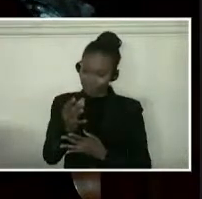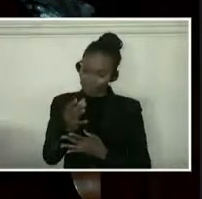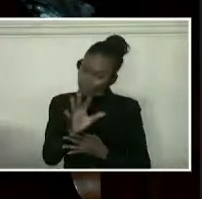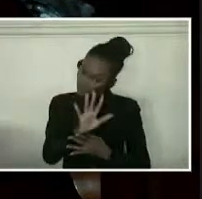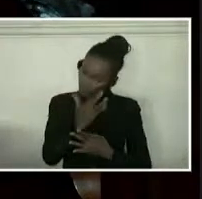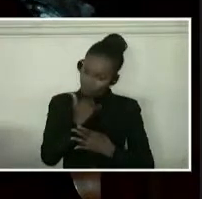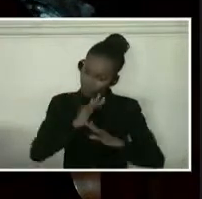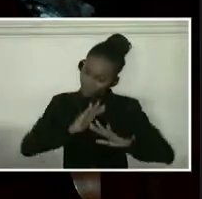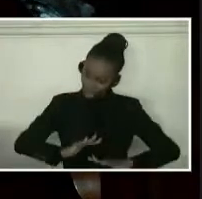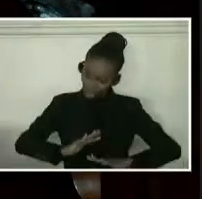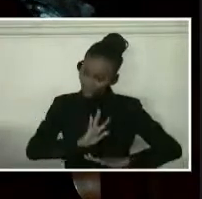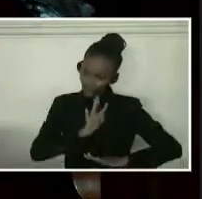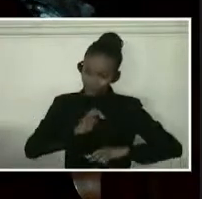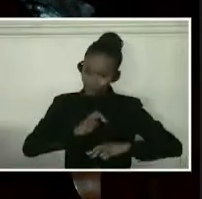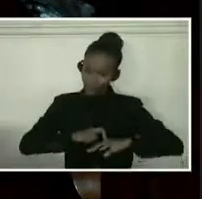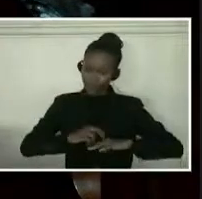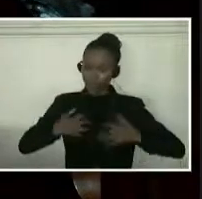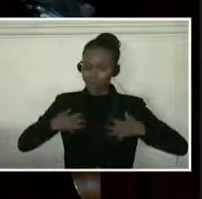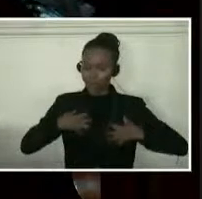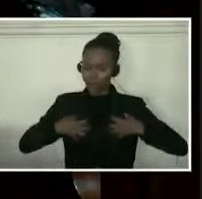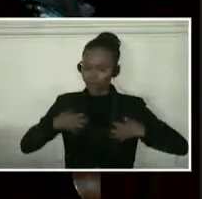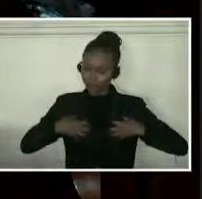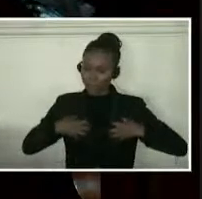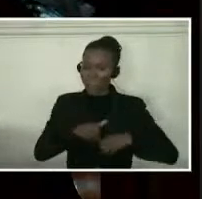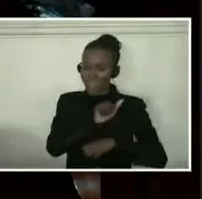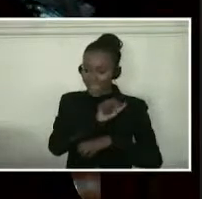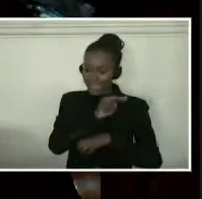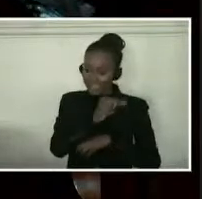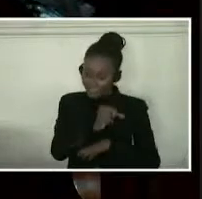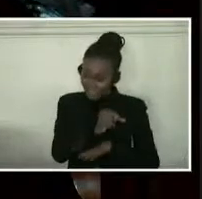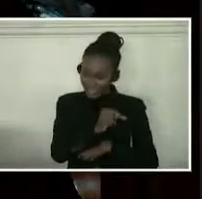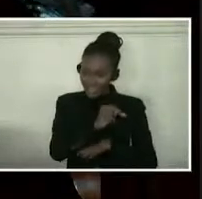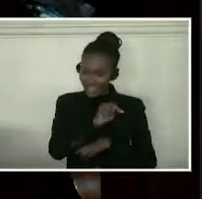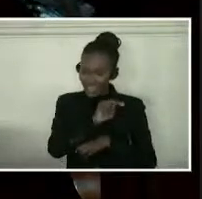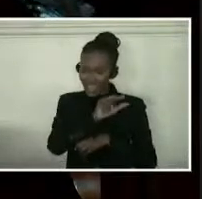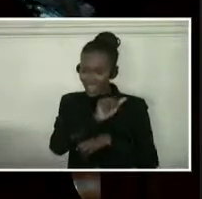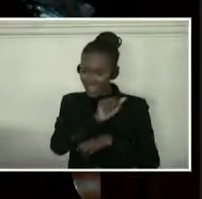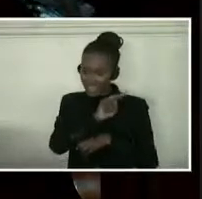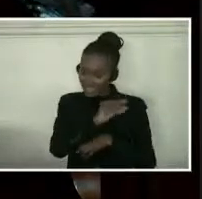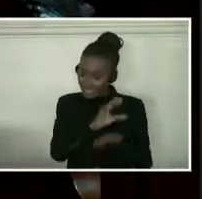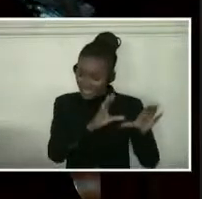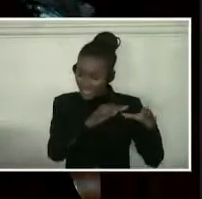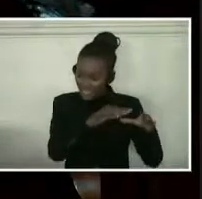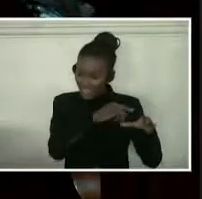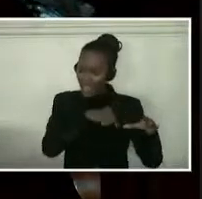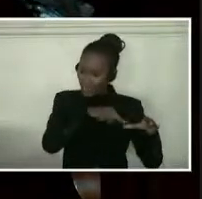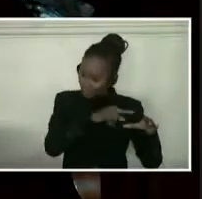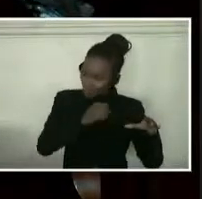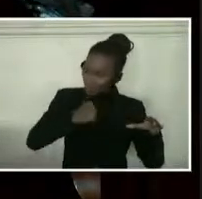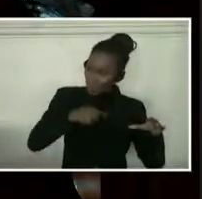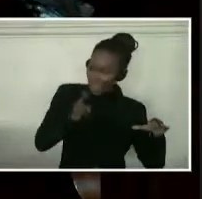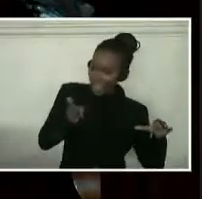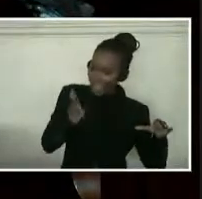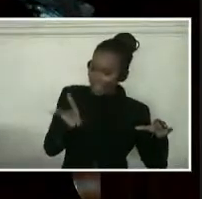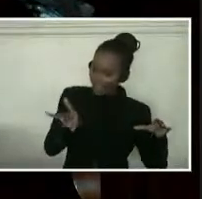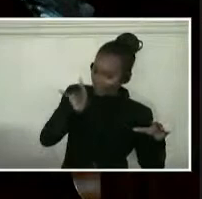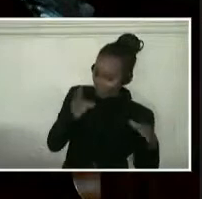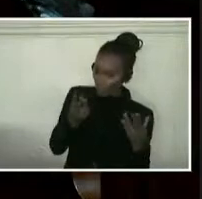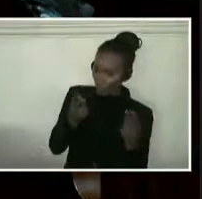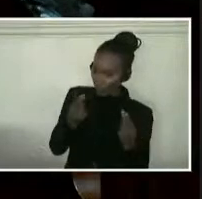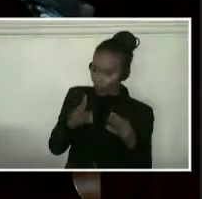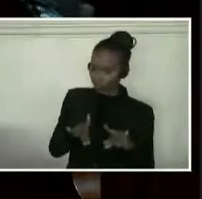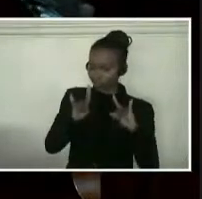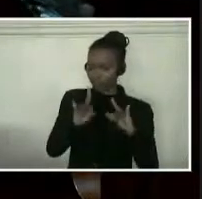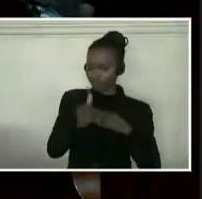african national congress will deploy the champion that is capable and that is going to lead to the department as the